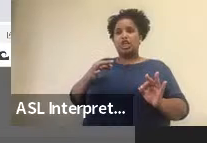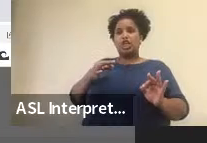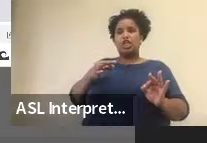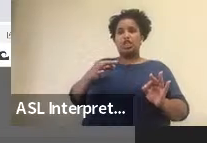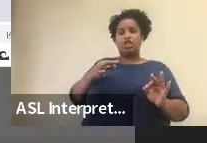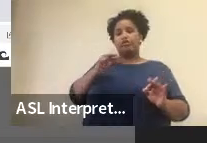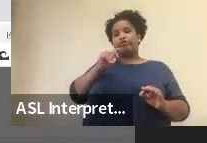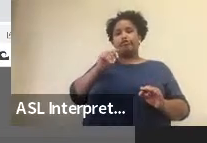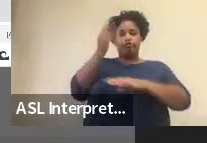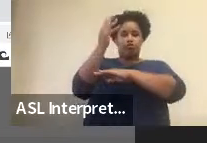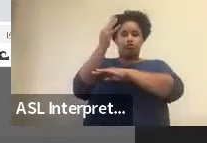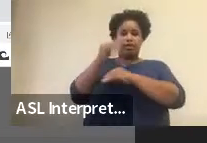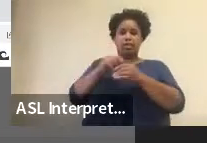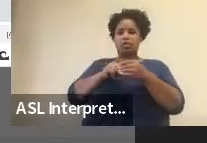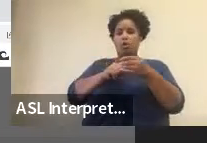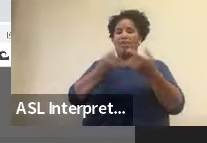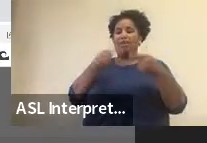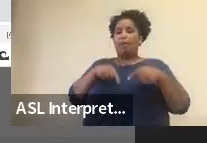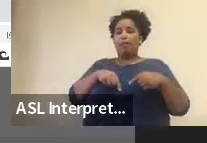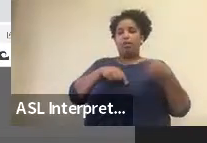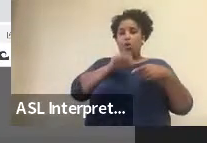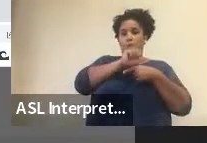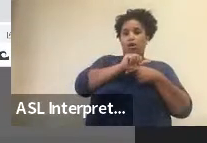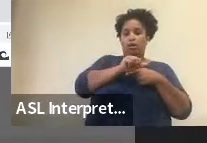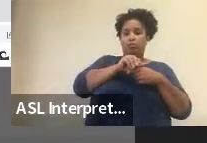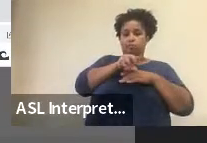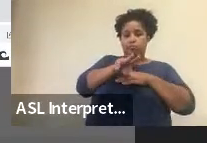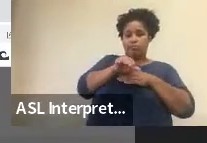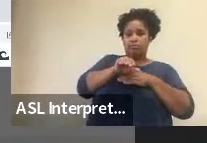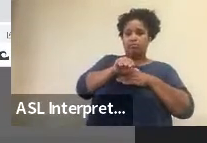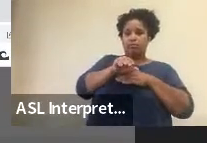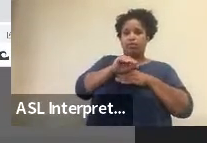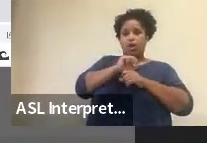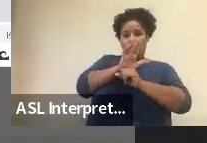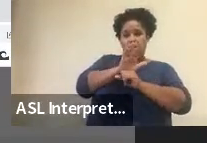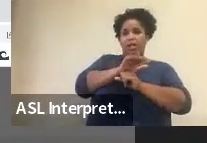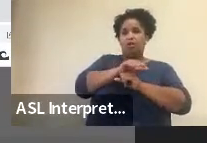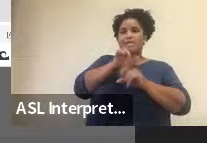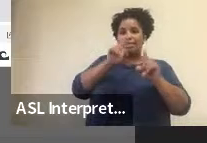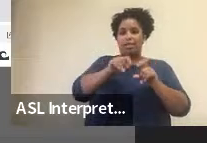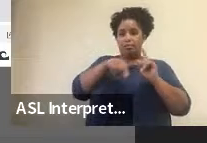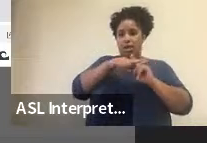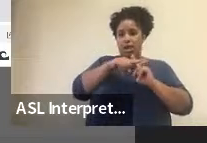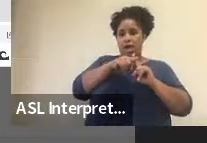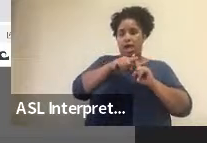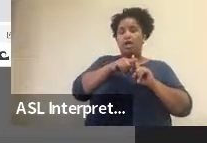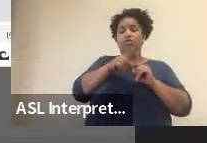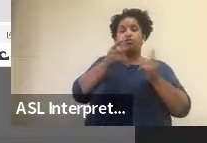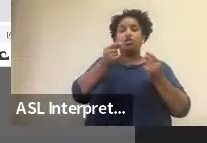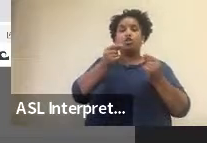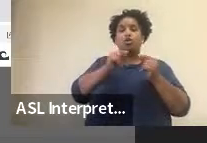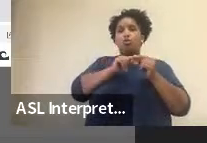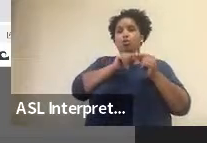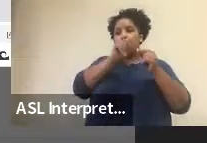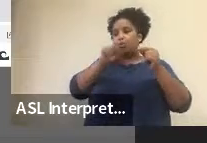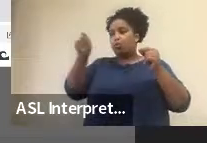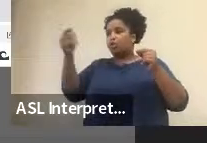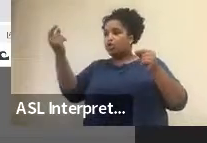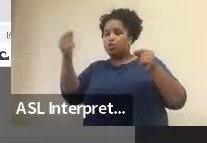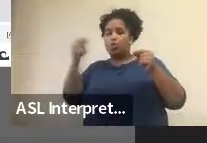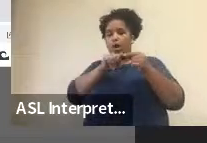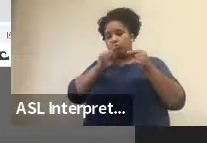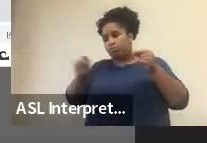what you do if you get exposed or if you test positive. And so like telling people what the cadence of testing is. So